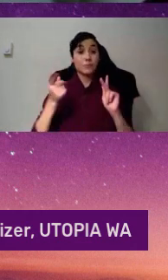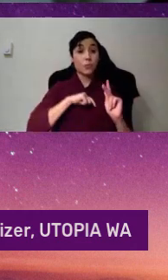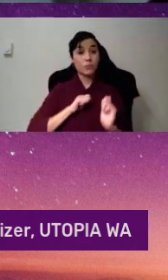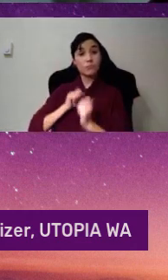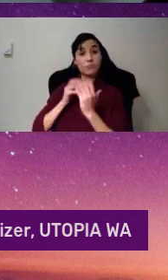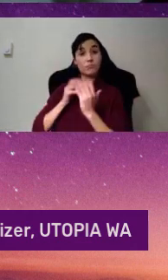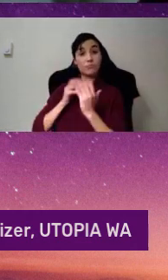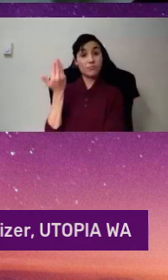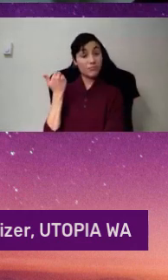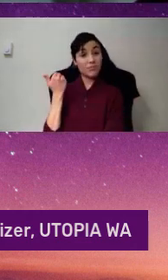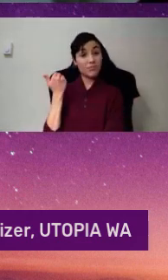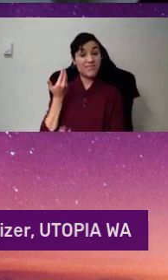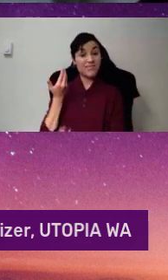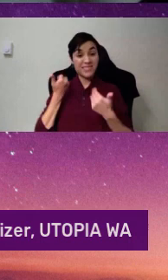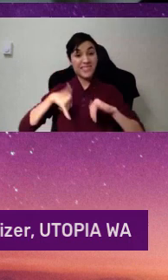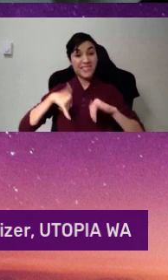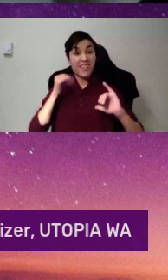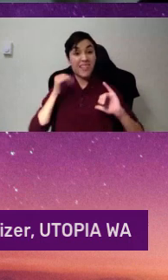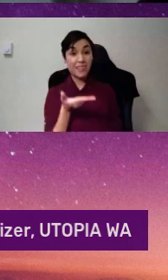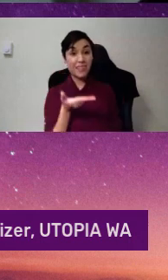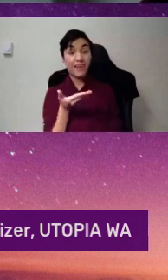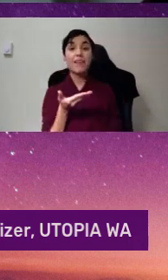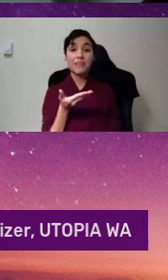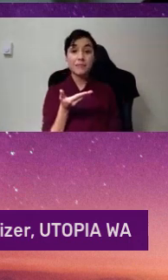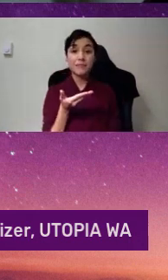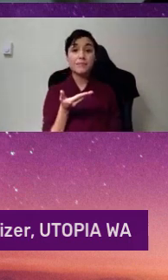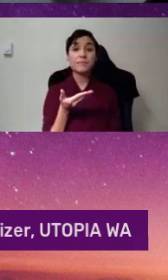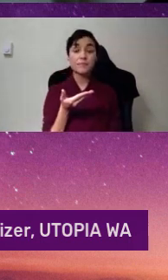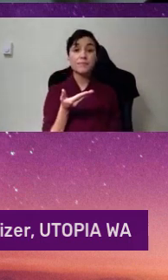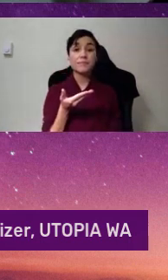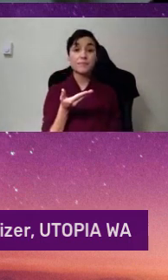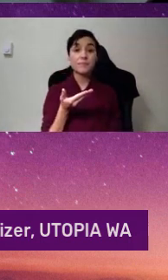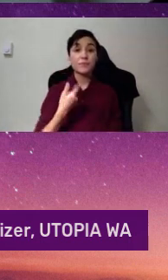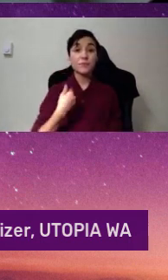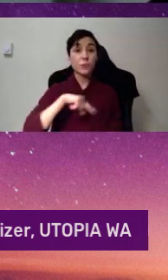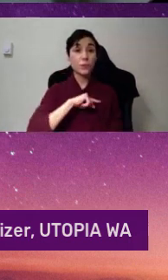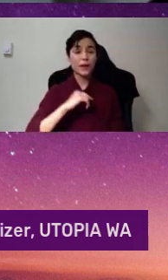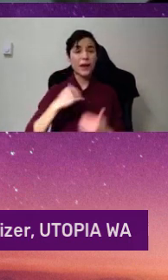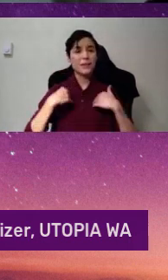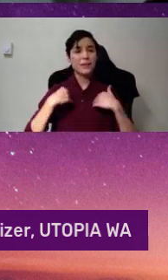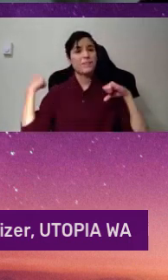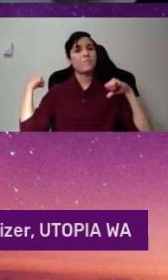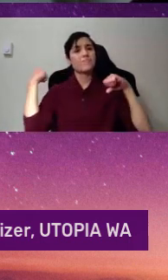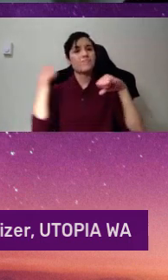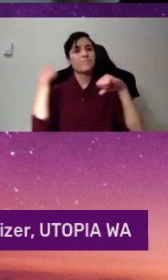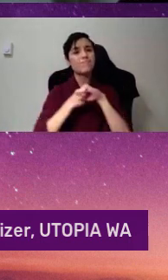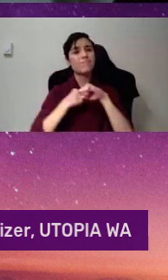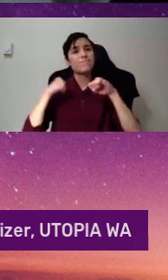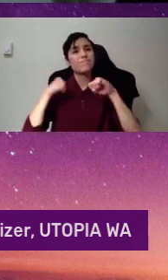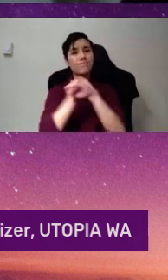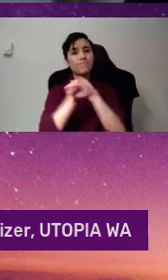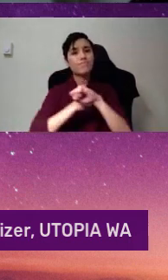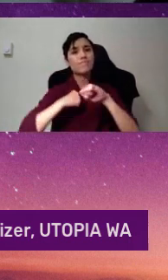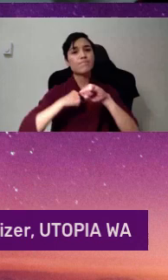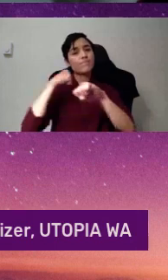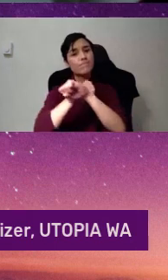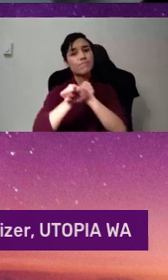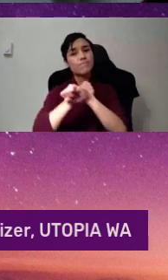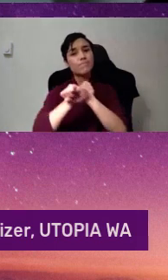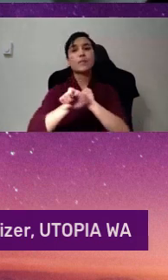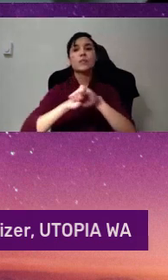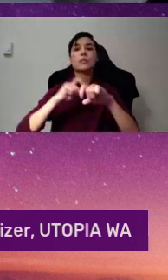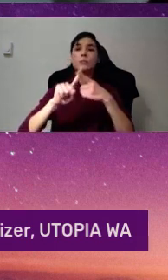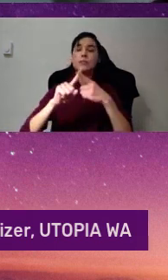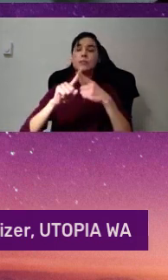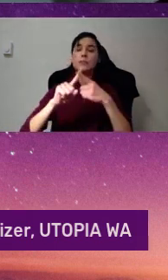faces consistent and unnecessary loss, but we have been fighting to gain traction in our visibility and pushing